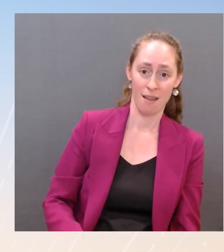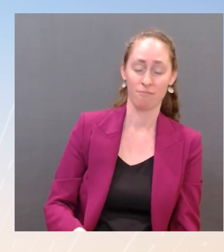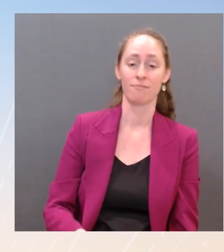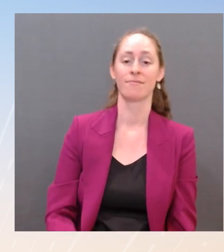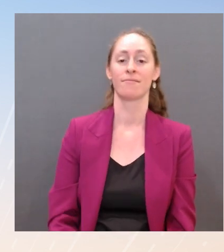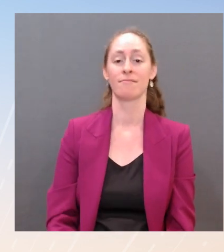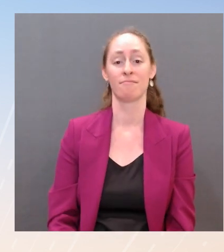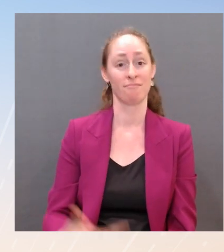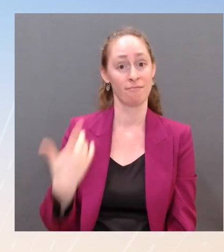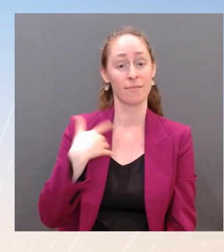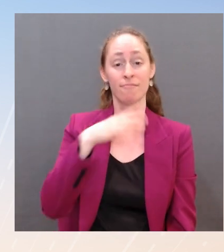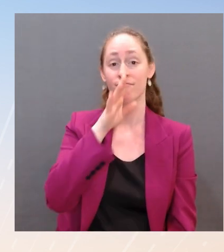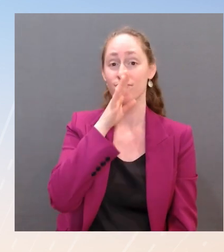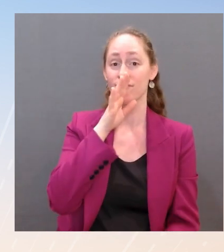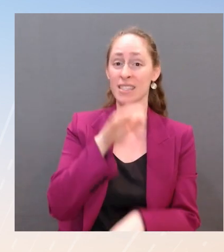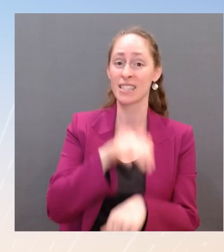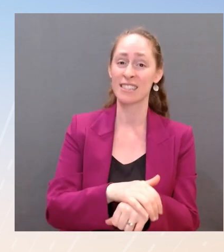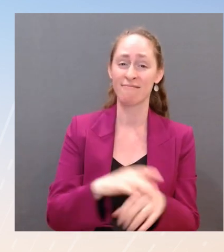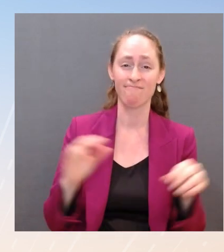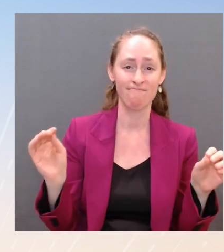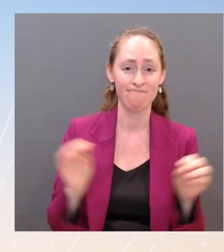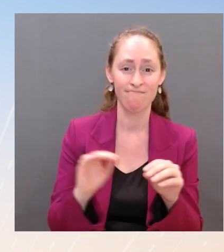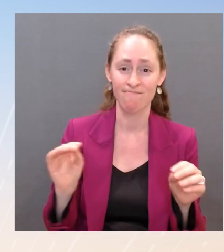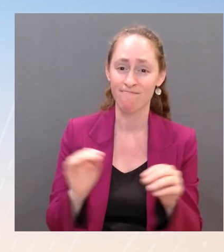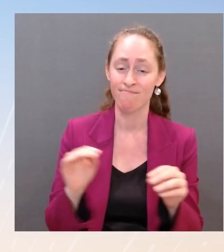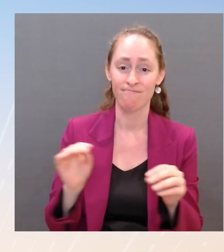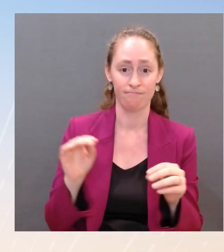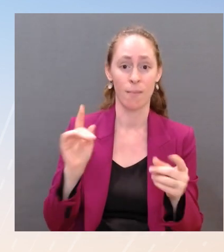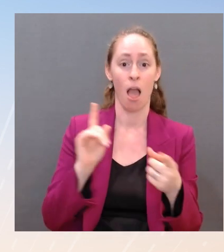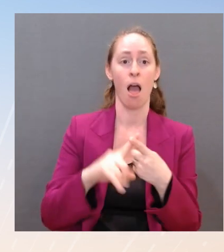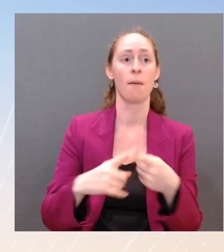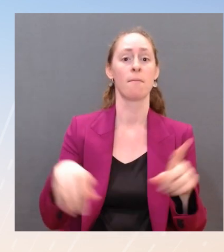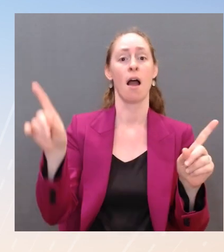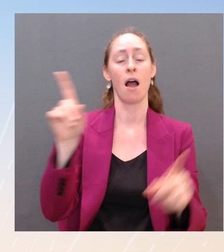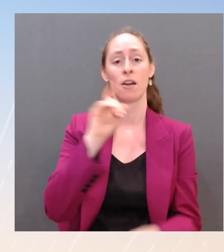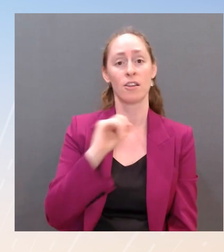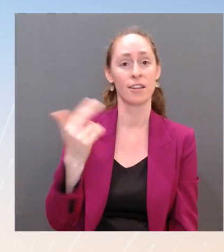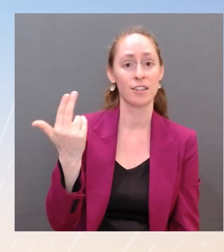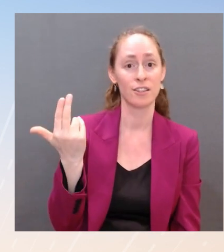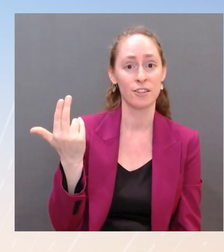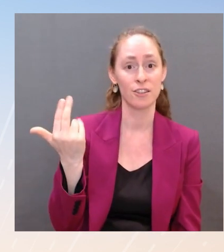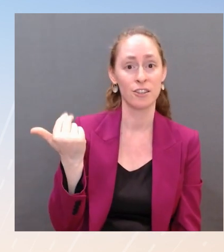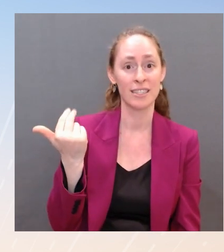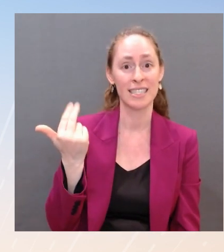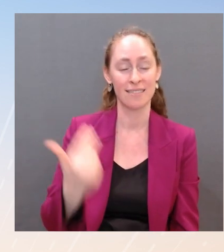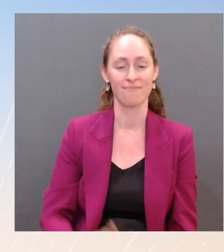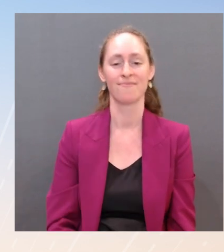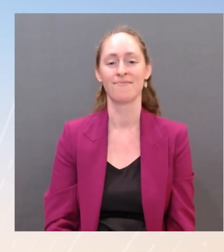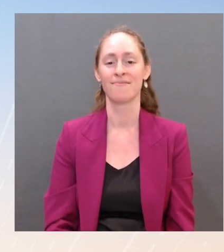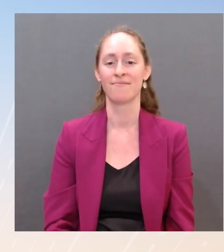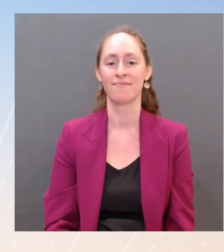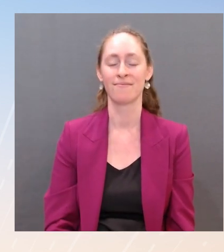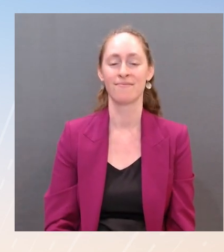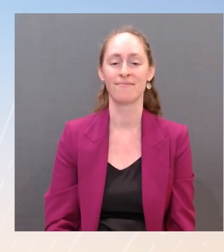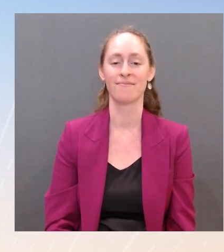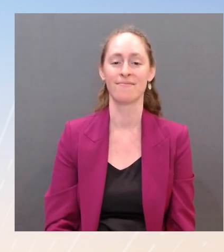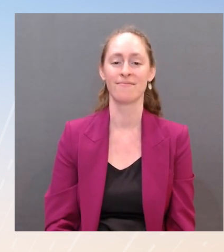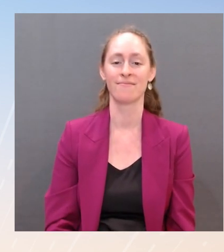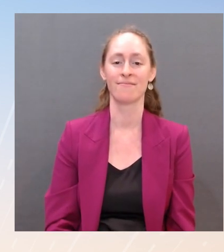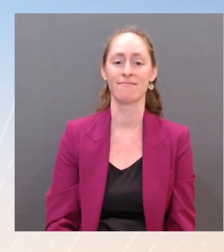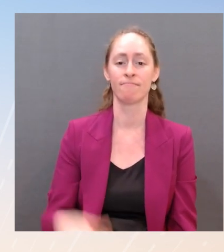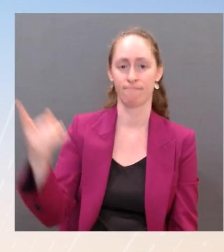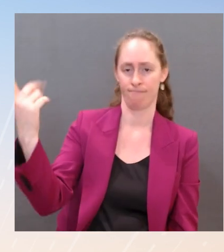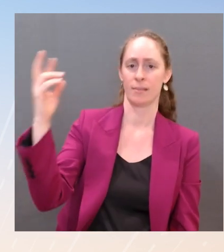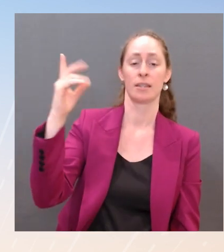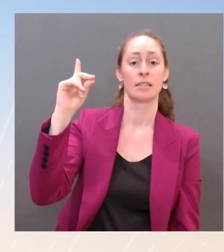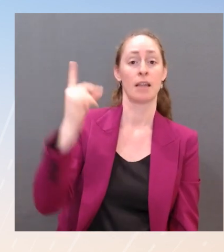with bipolar disorder that also gave me an eye disease that made me permanently episodically blind. And it was when my little